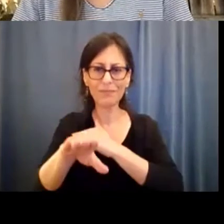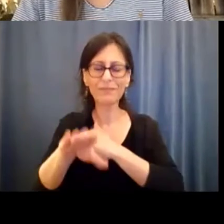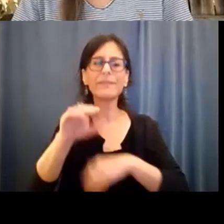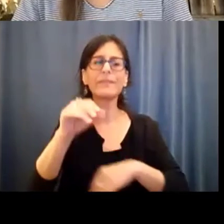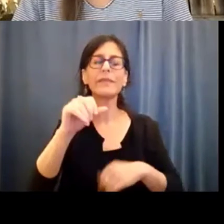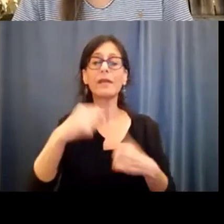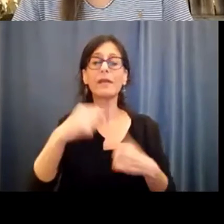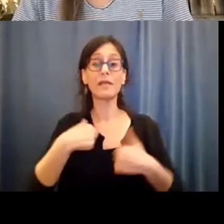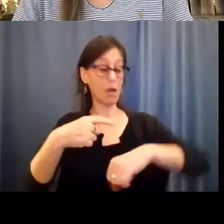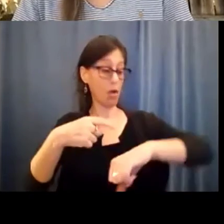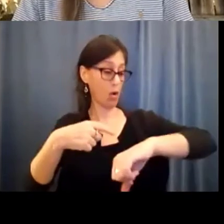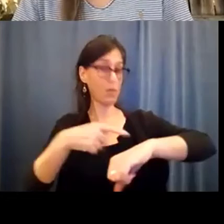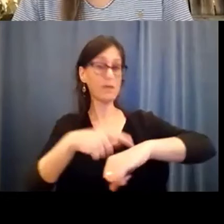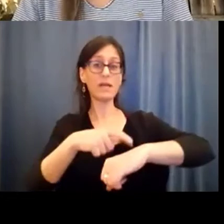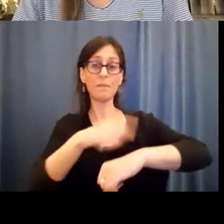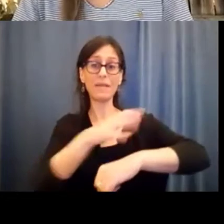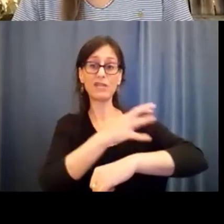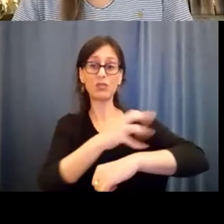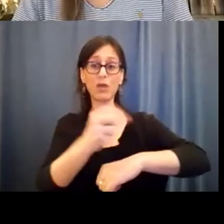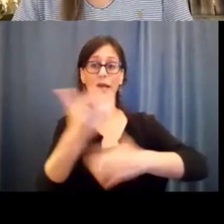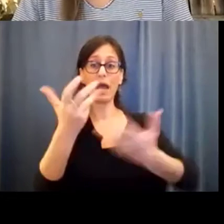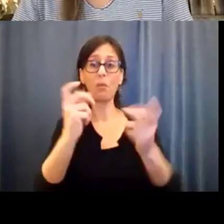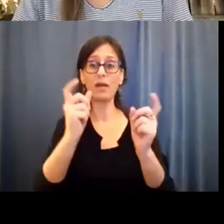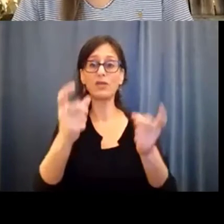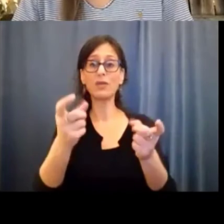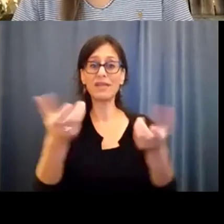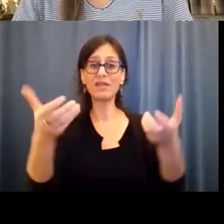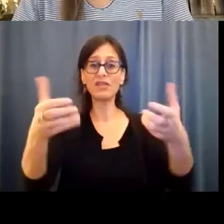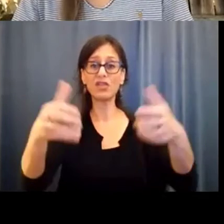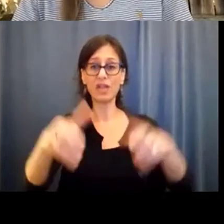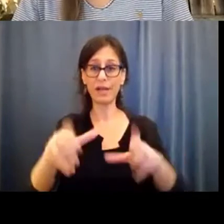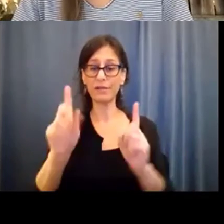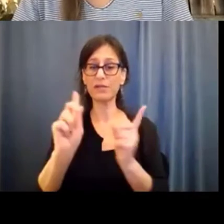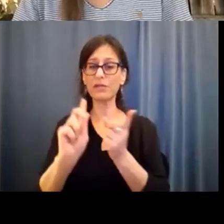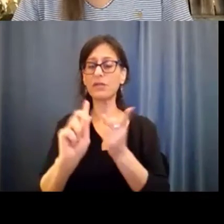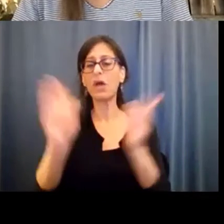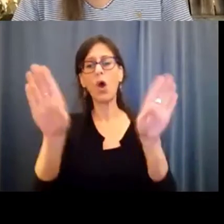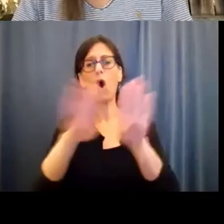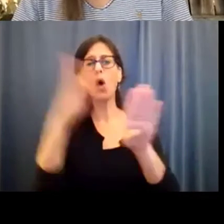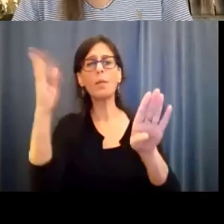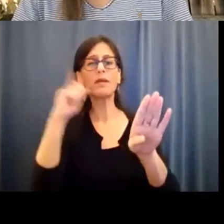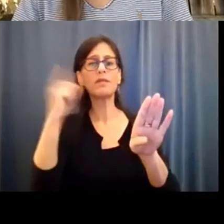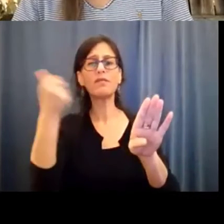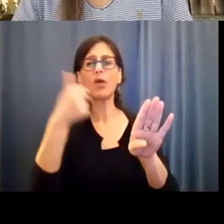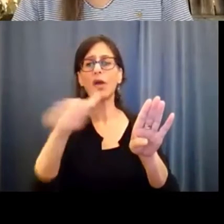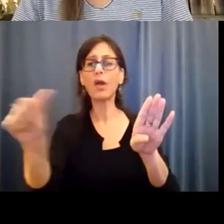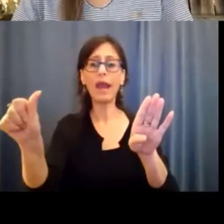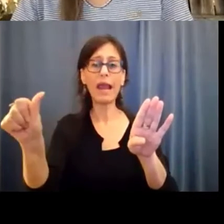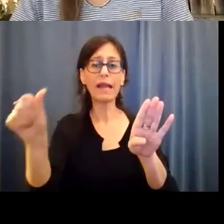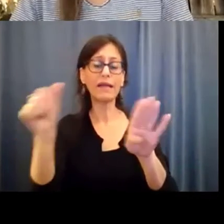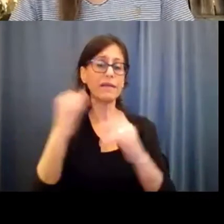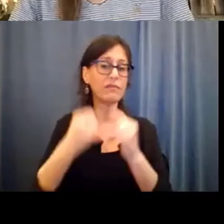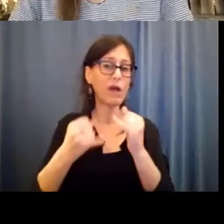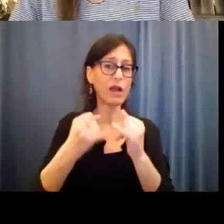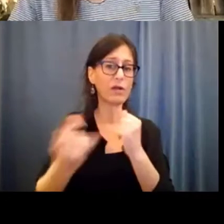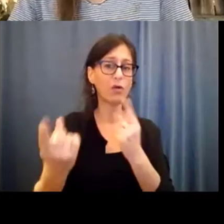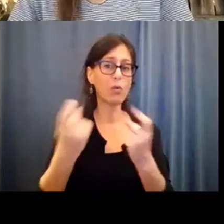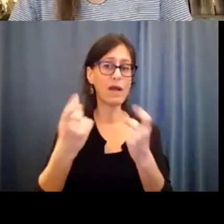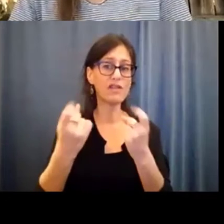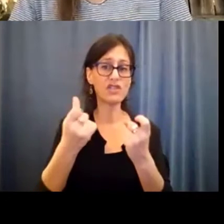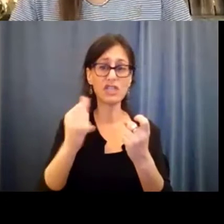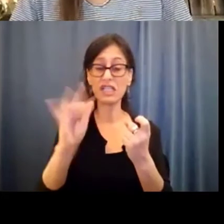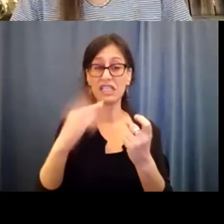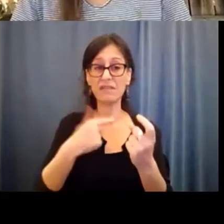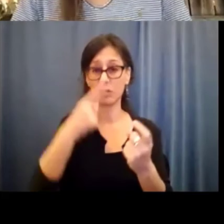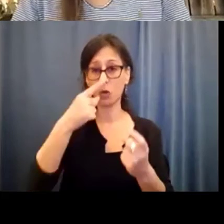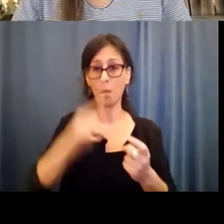We're believe it or not, almost out of time, but I want to give a chance to open it up for a question that anyone